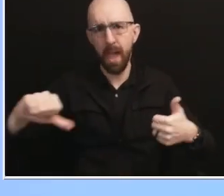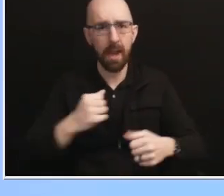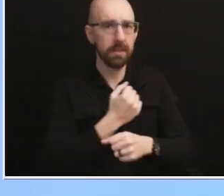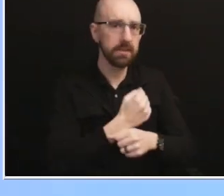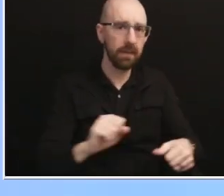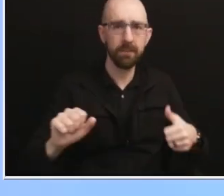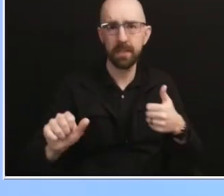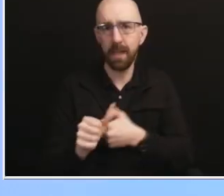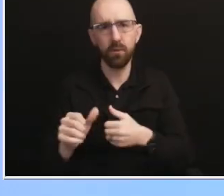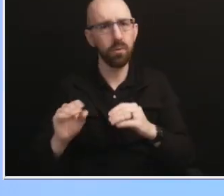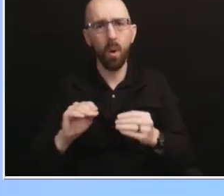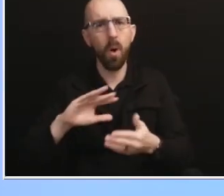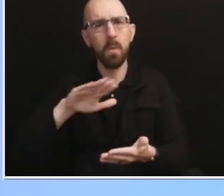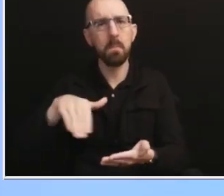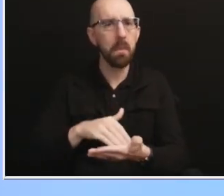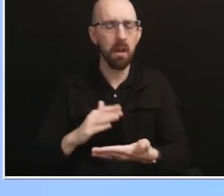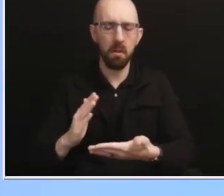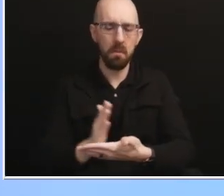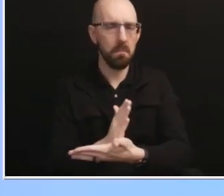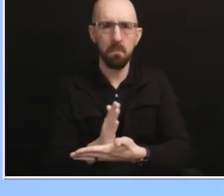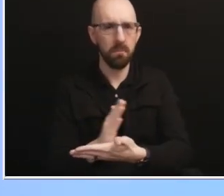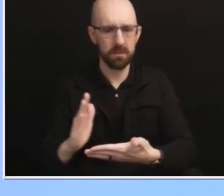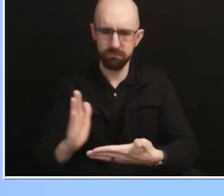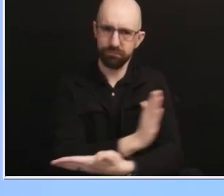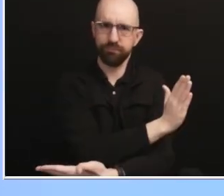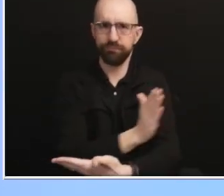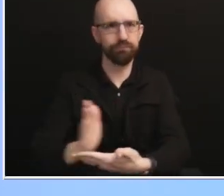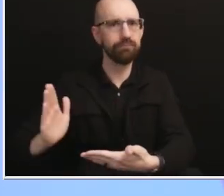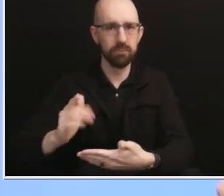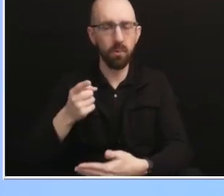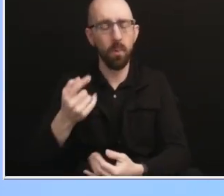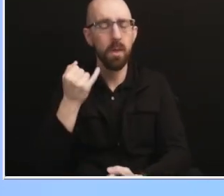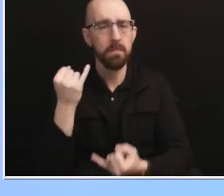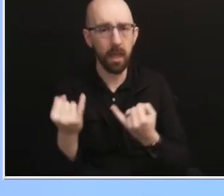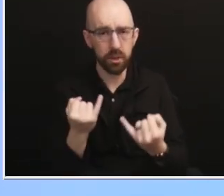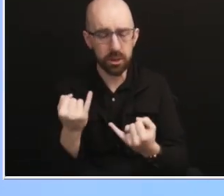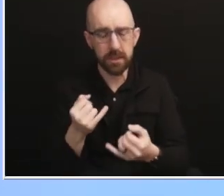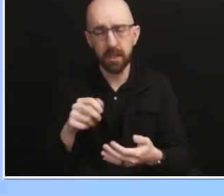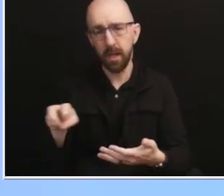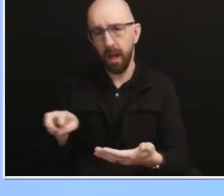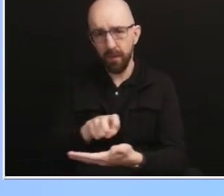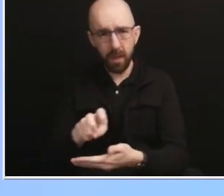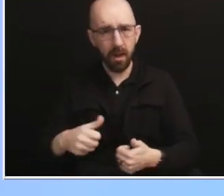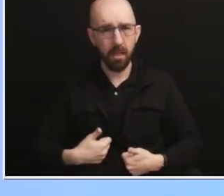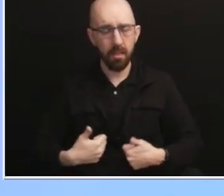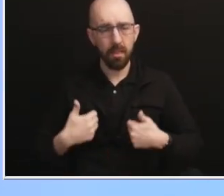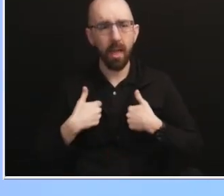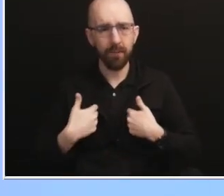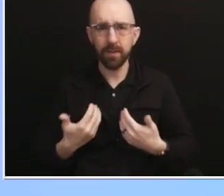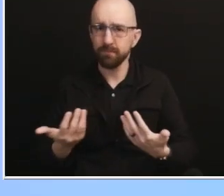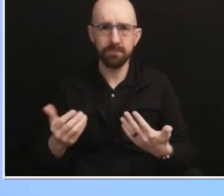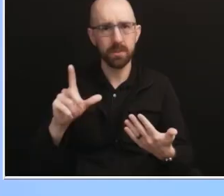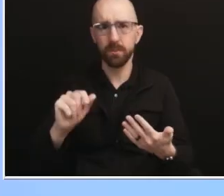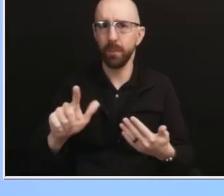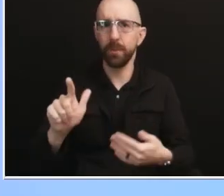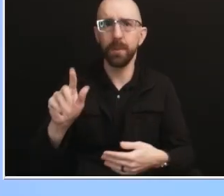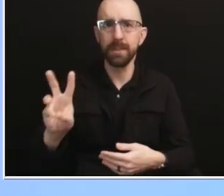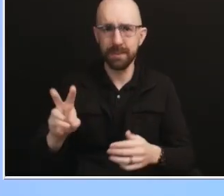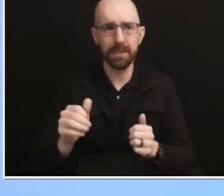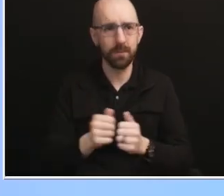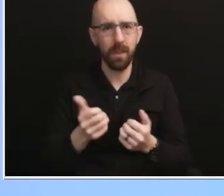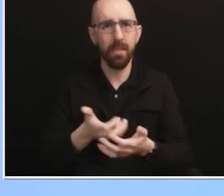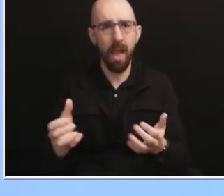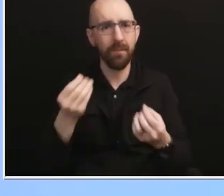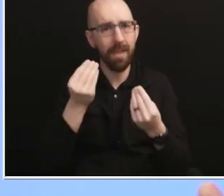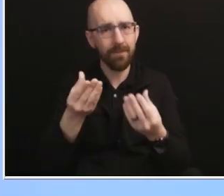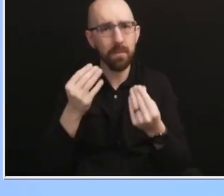area. And so if you imagine navigating a life, in 2026, where there's so much information, if